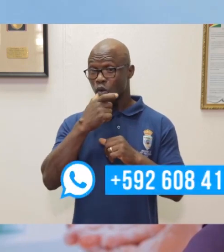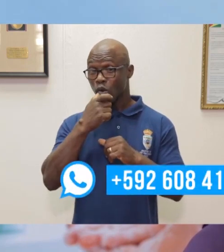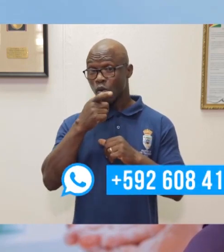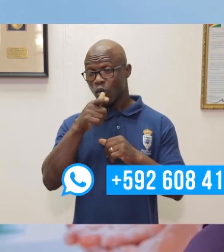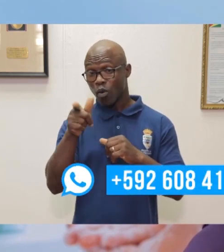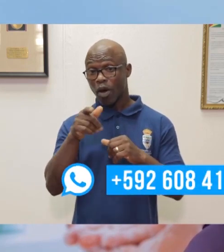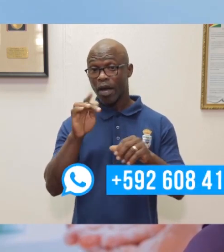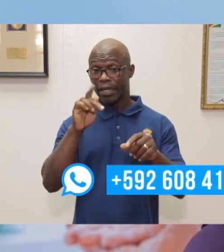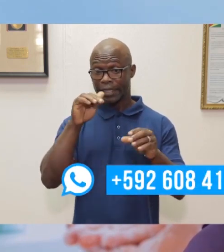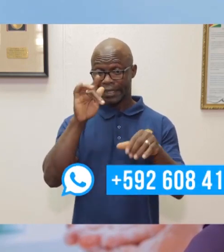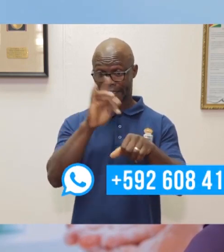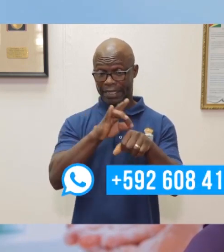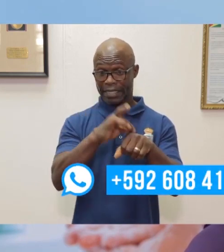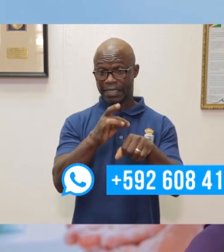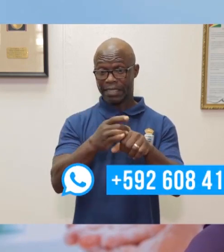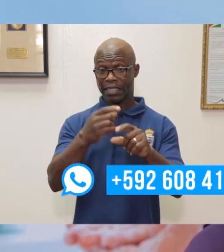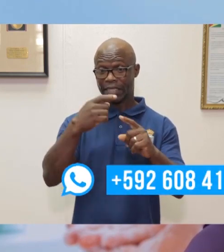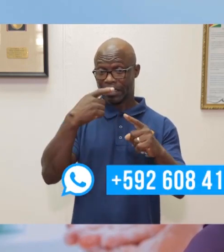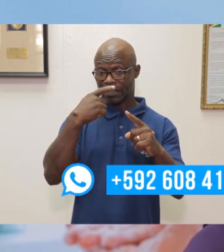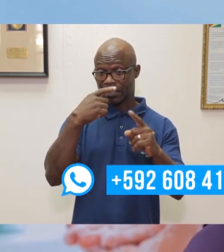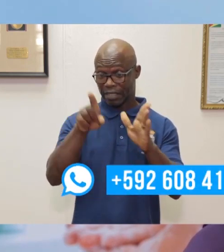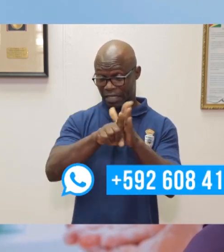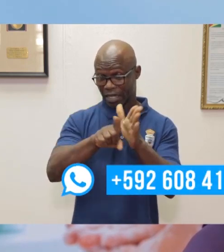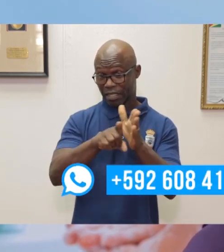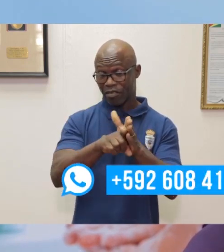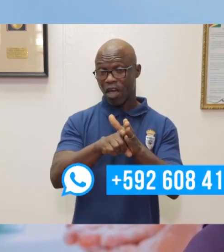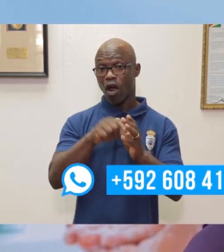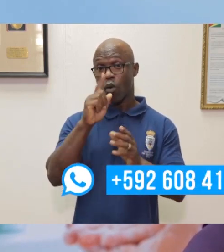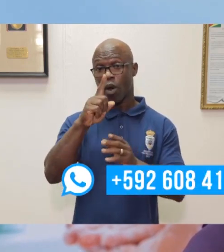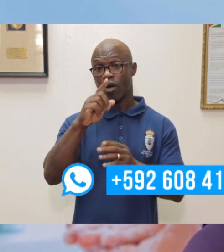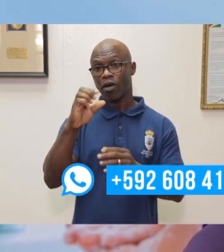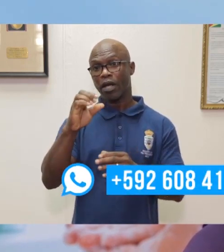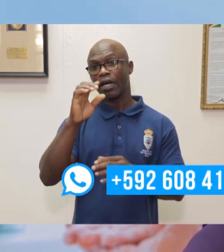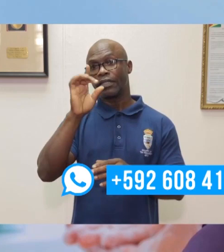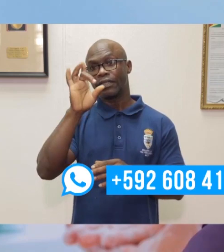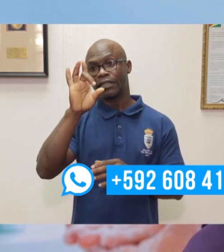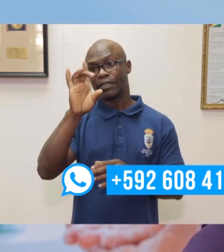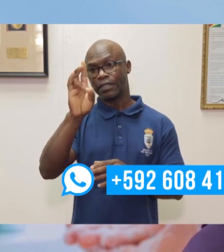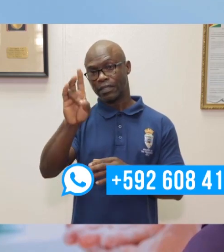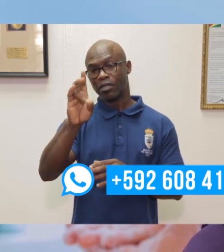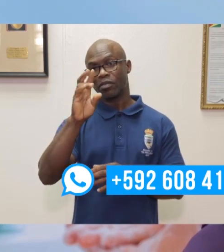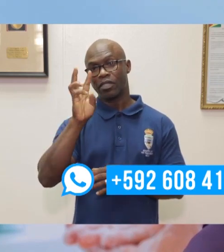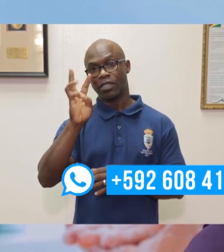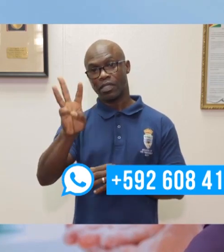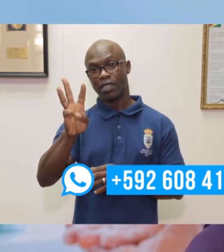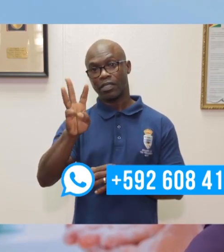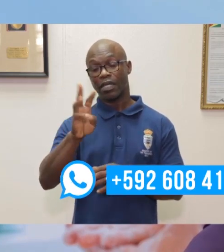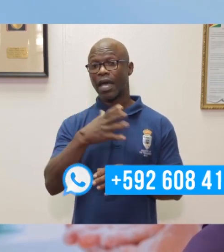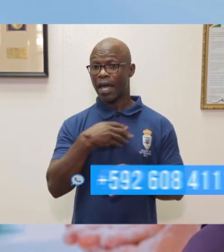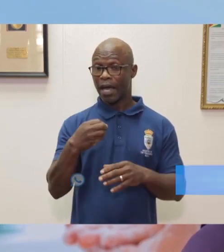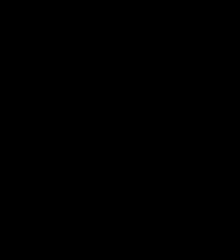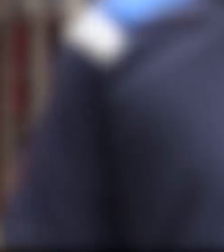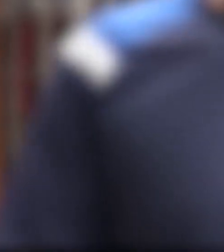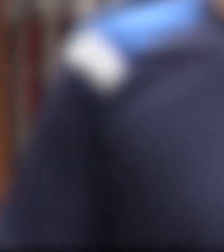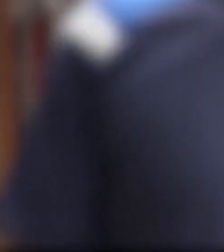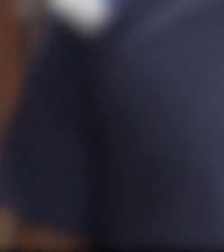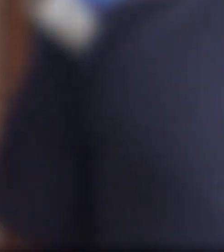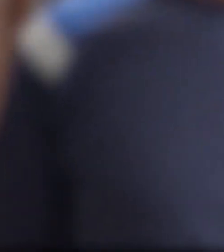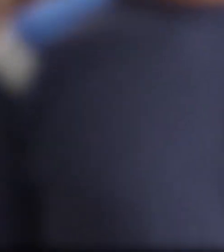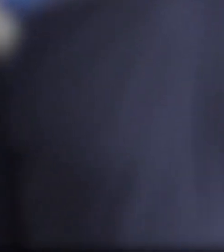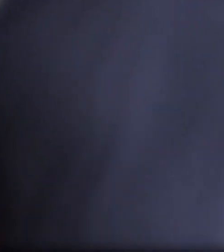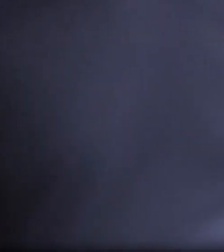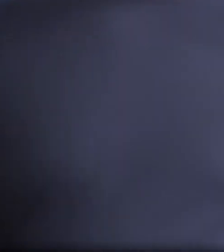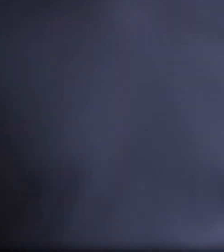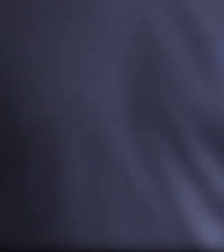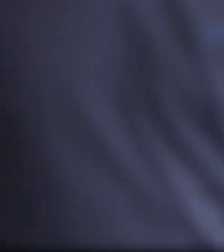tested negative are 176, and 8 persons have recovered. For Info